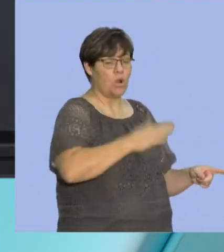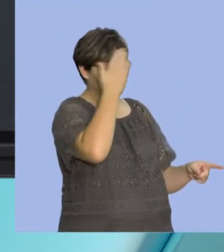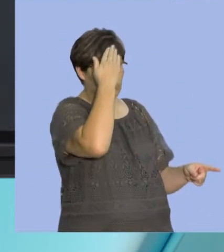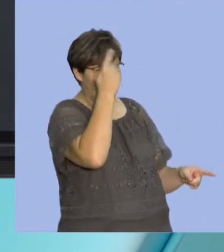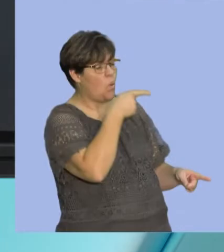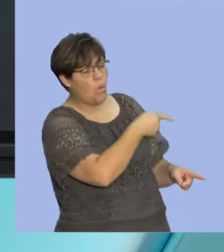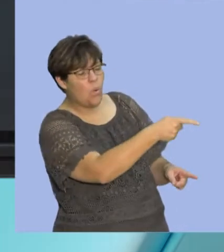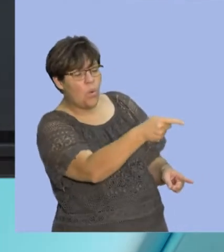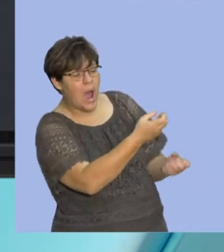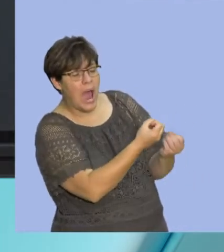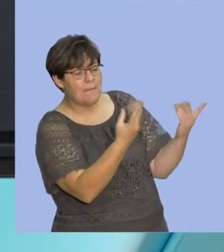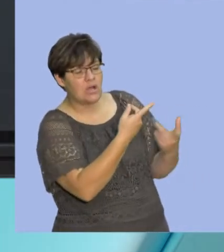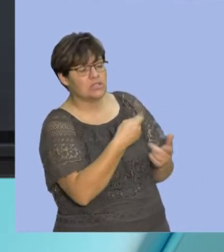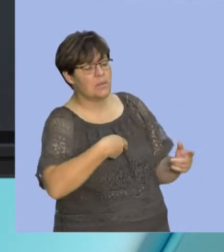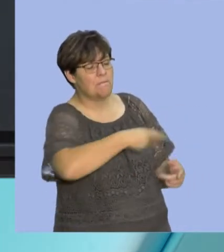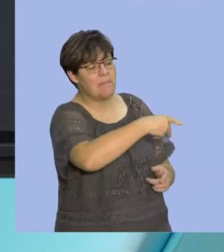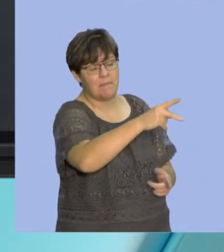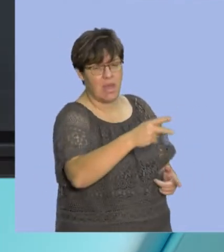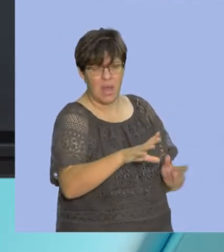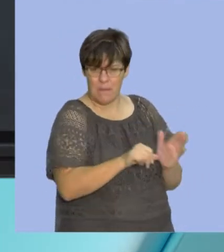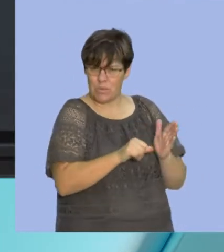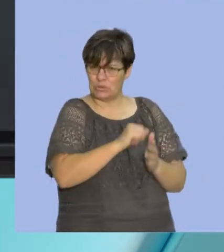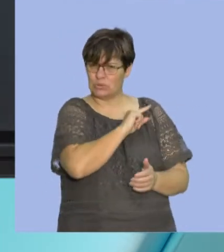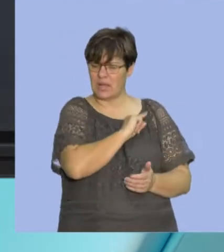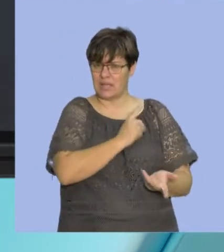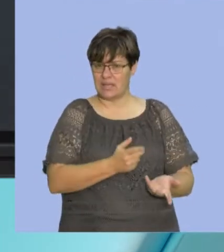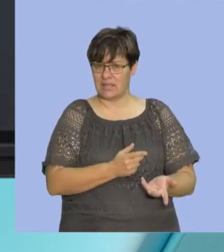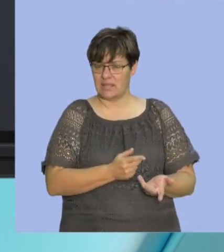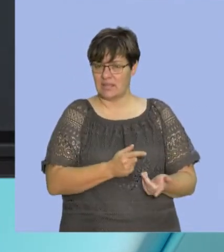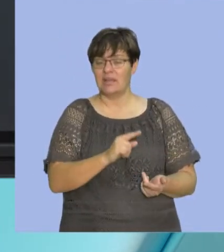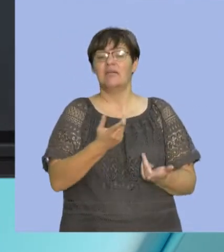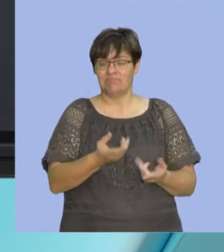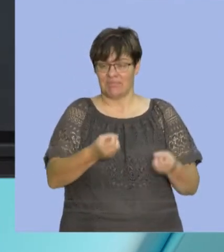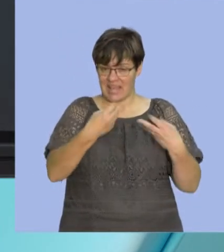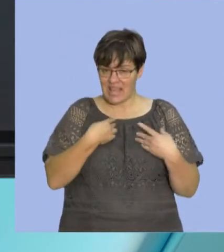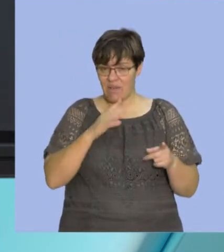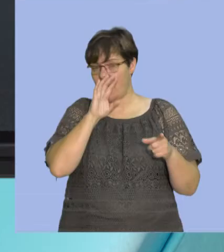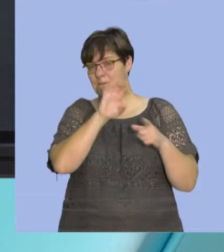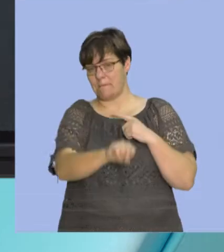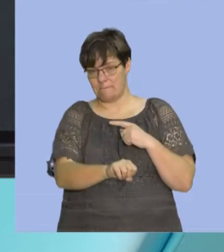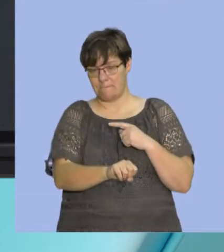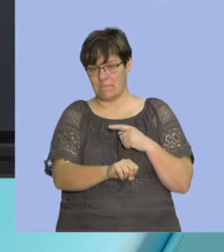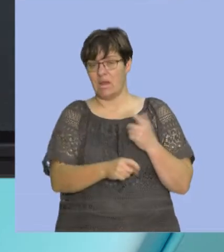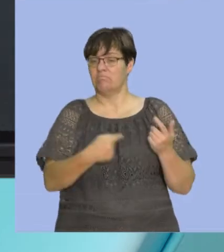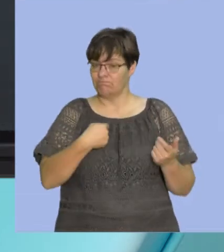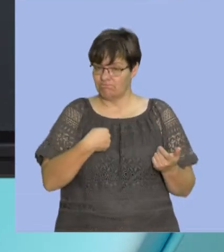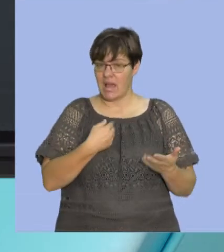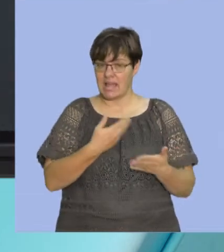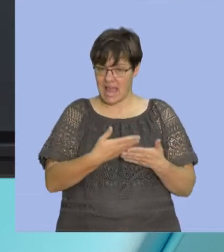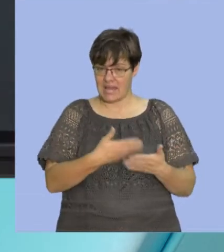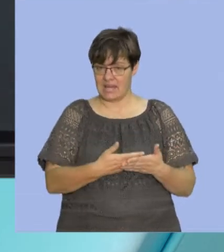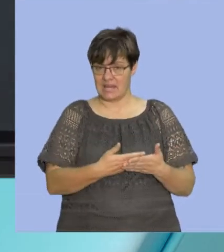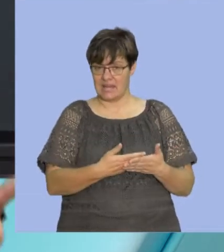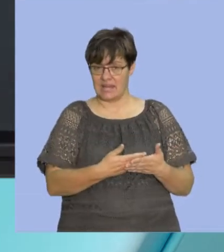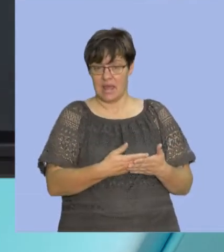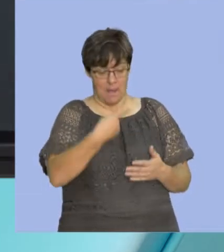we owing our creditors. Why is that important? Because it gives us an indication of whether we will be able to